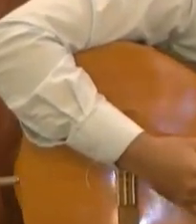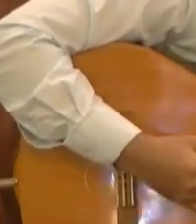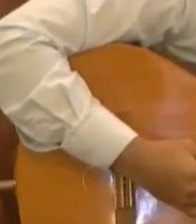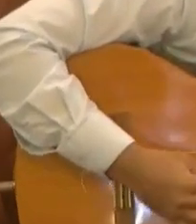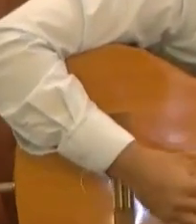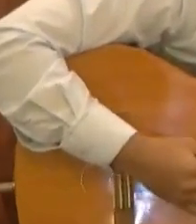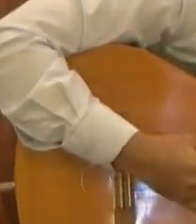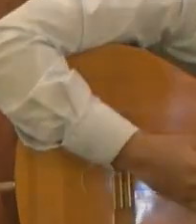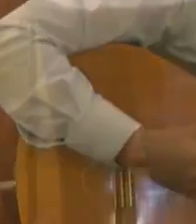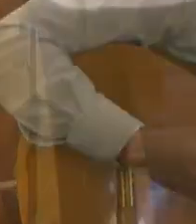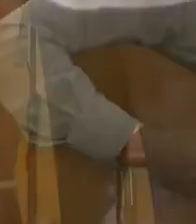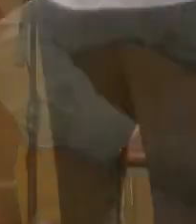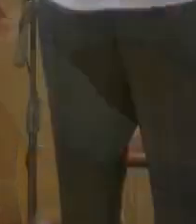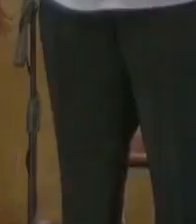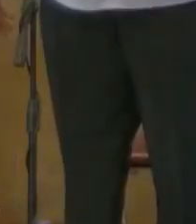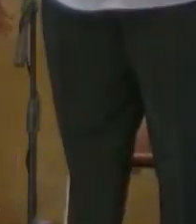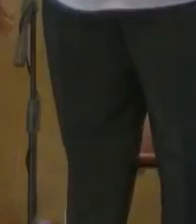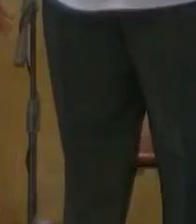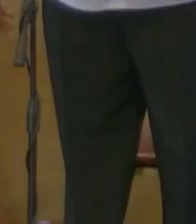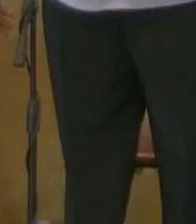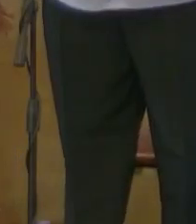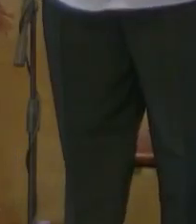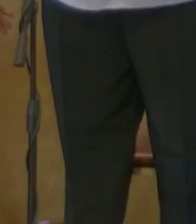fill us with your